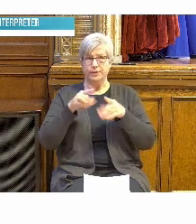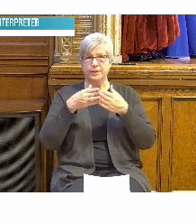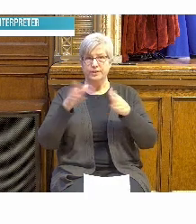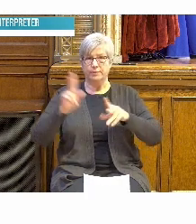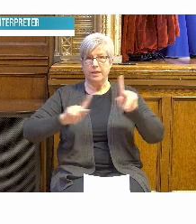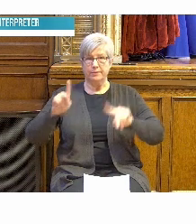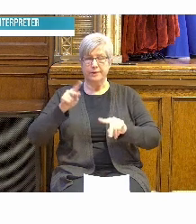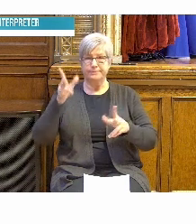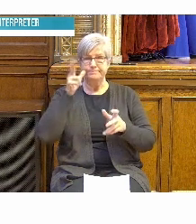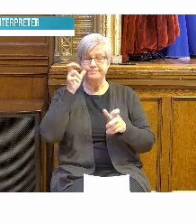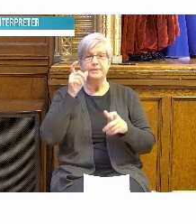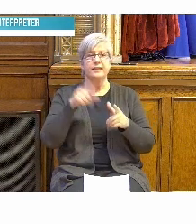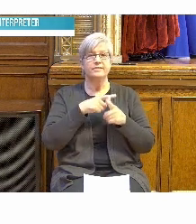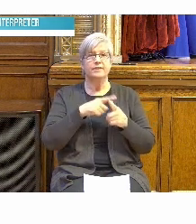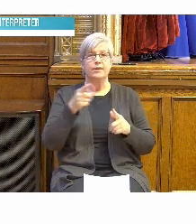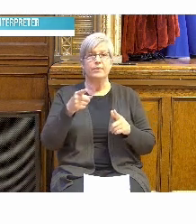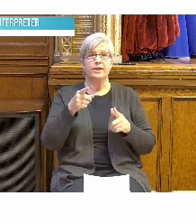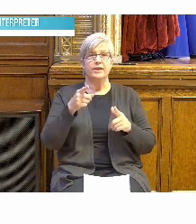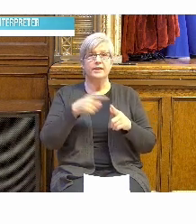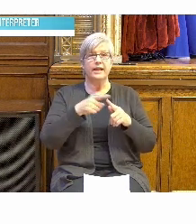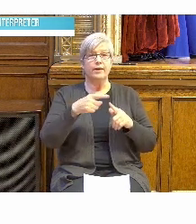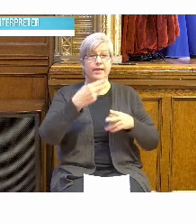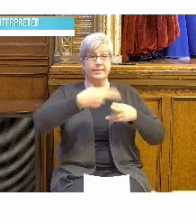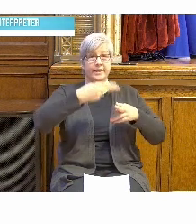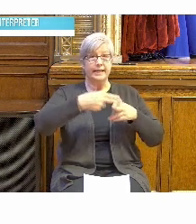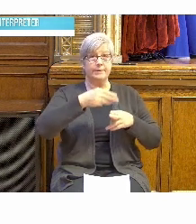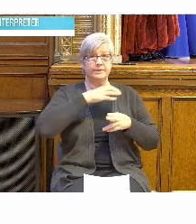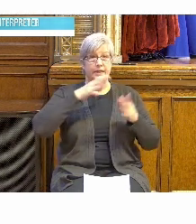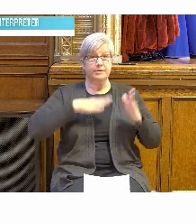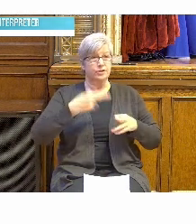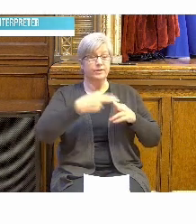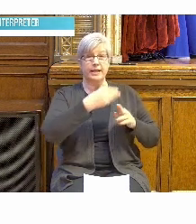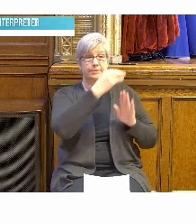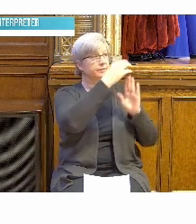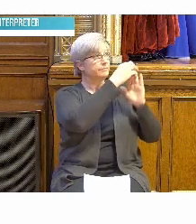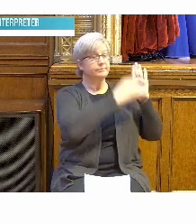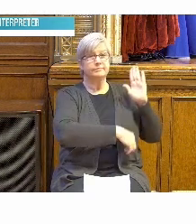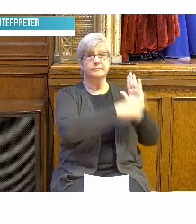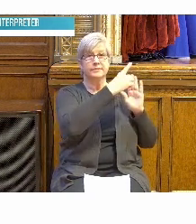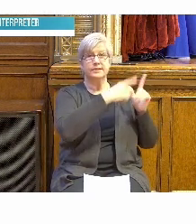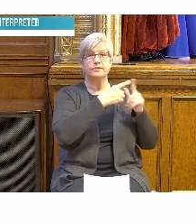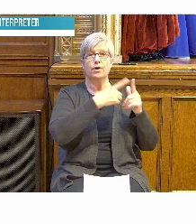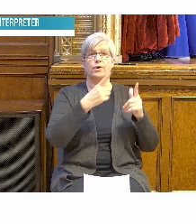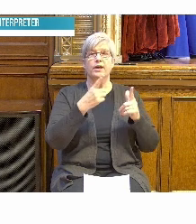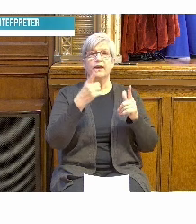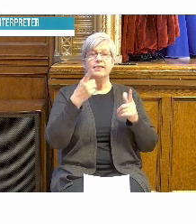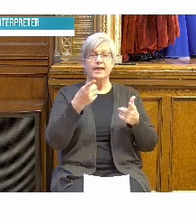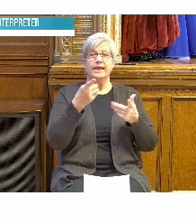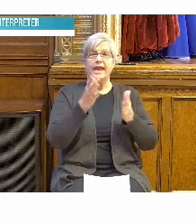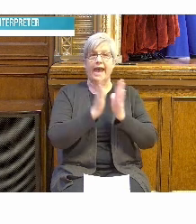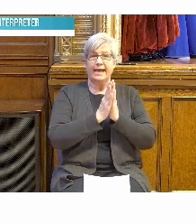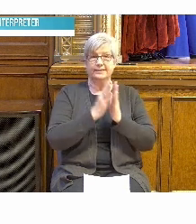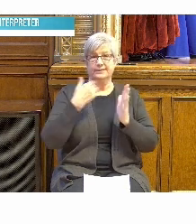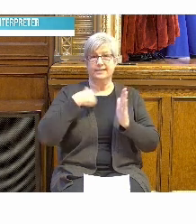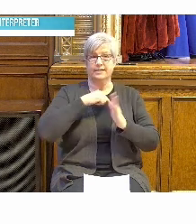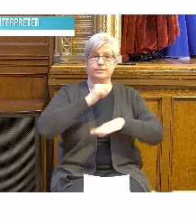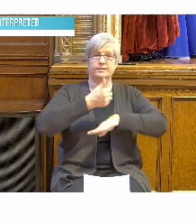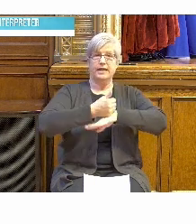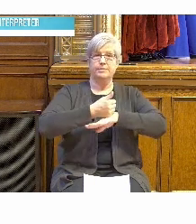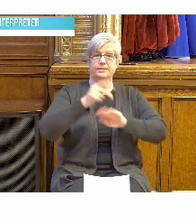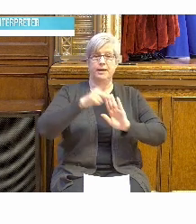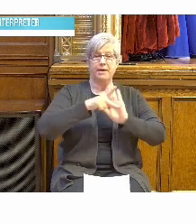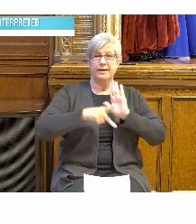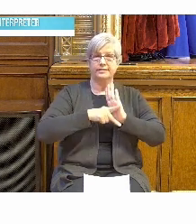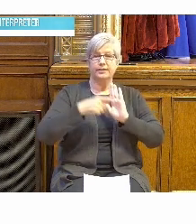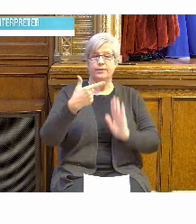and the executive committee members, their names are on the screen, that we would establish a recommendation for a policy or a guideline